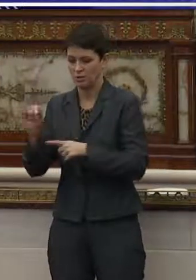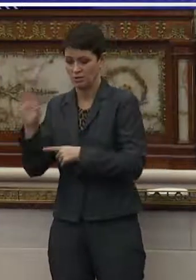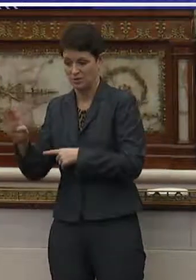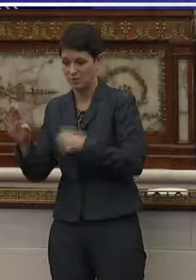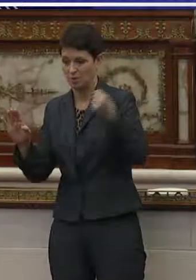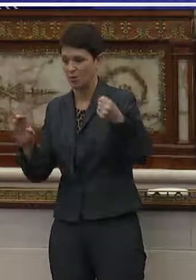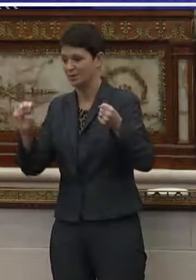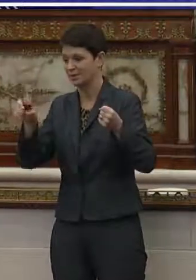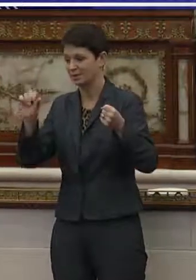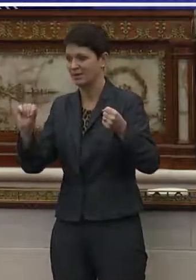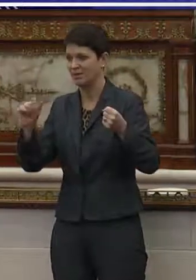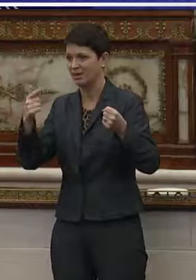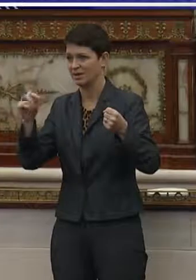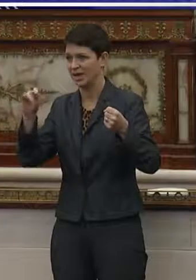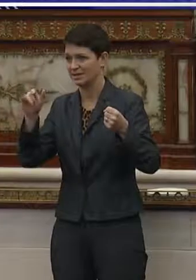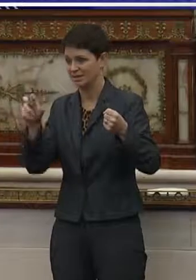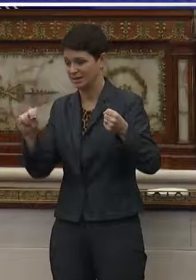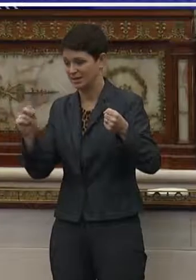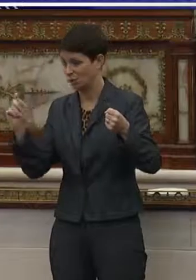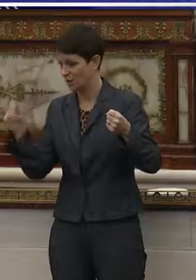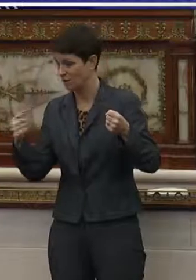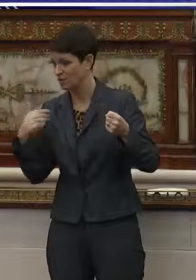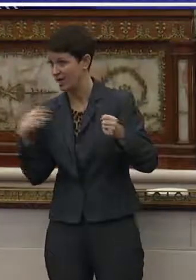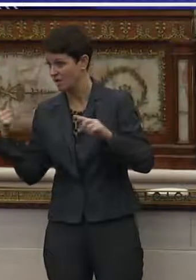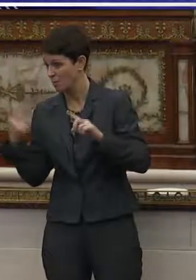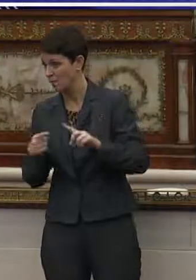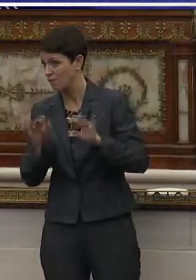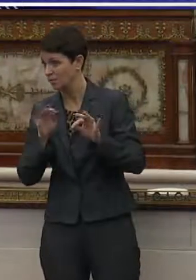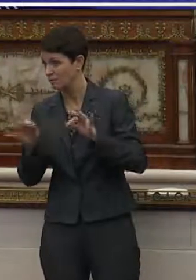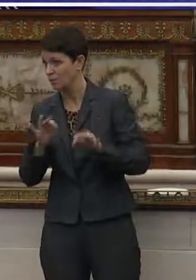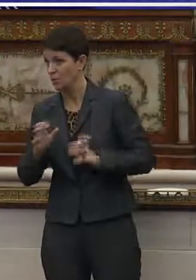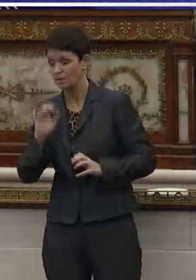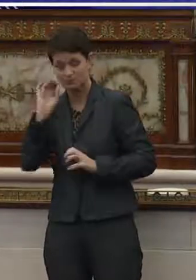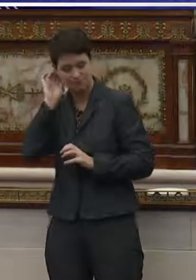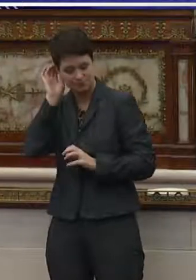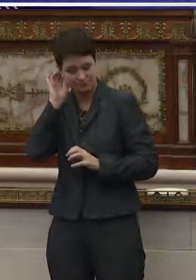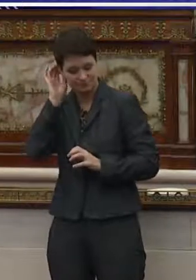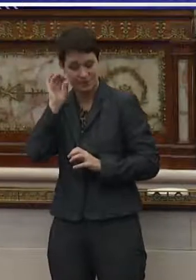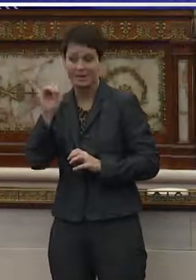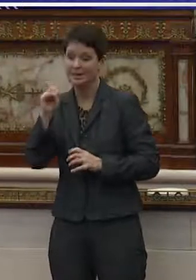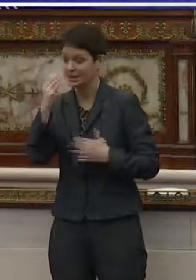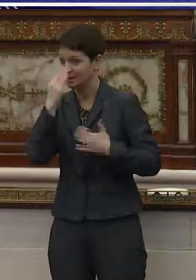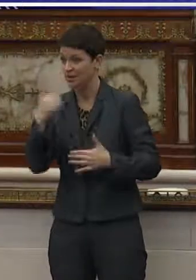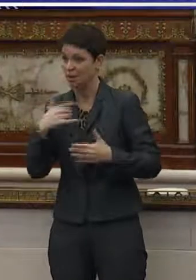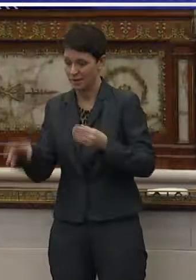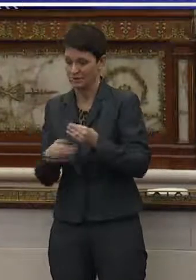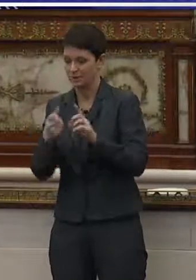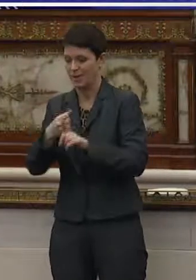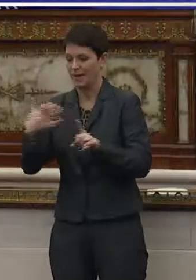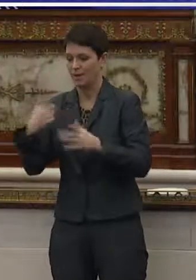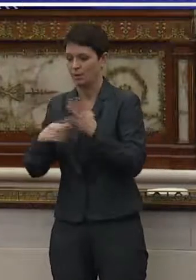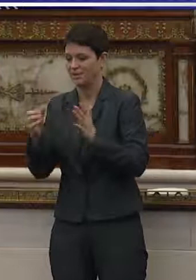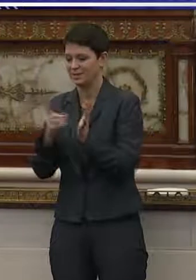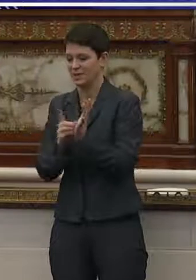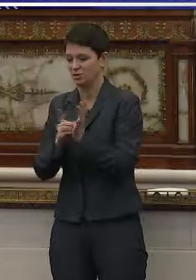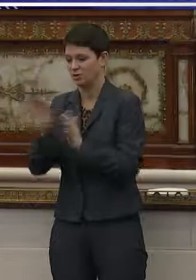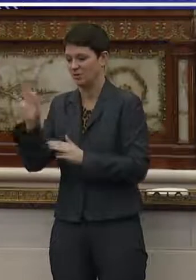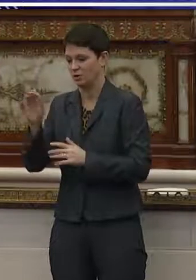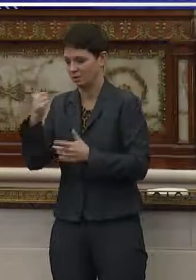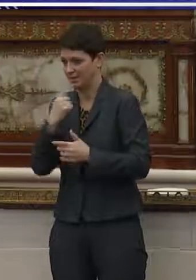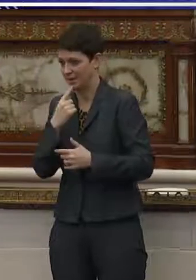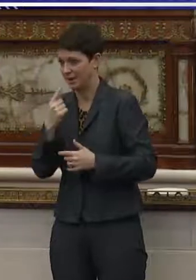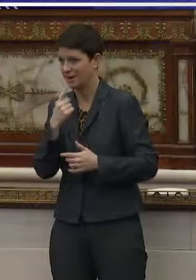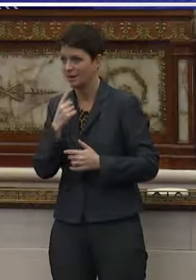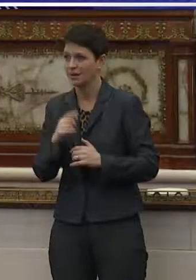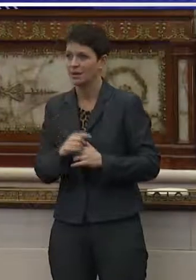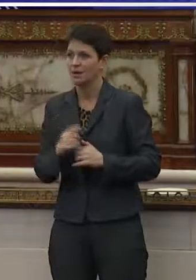Eva Bastina had another point of information. Thank you. I just wanted to add to what Dr. Farley said, is